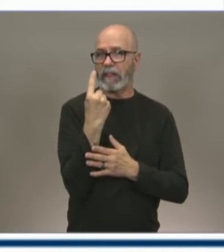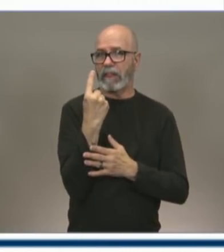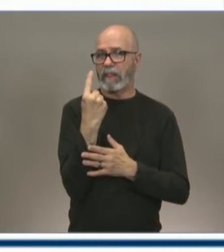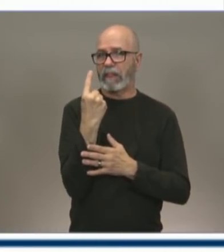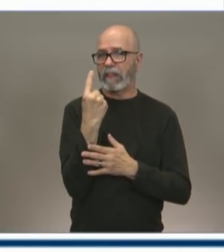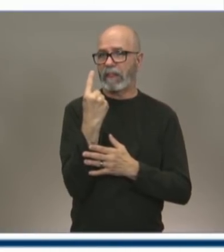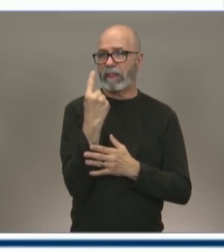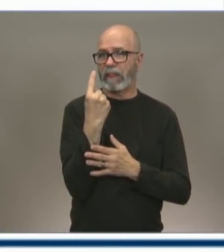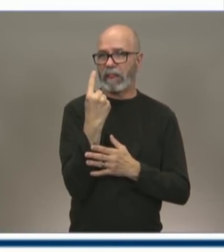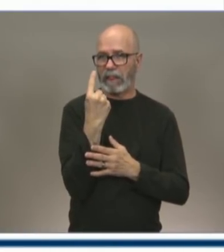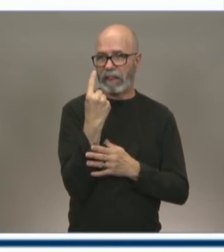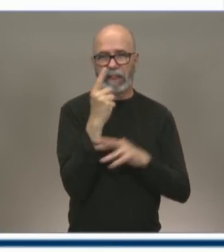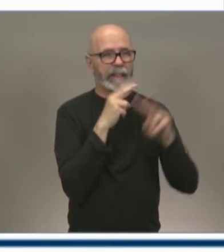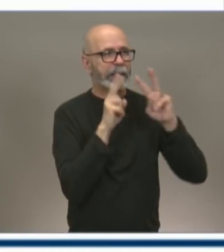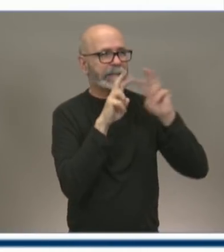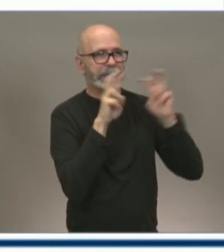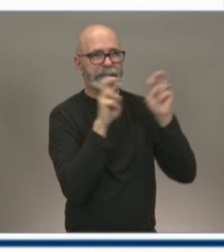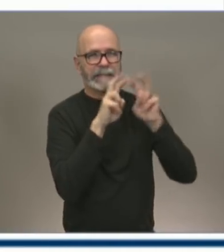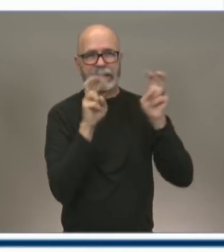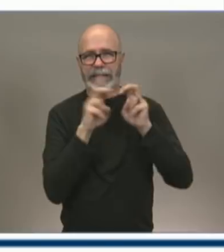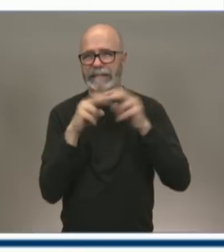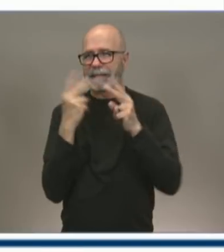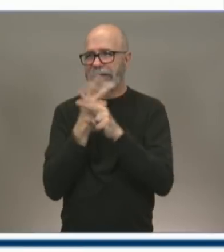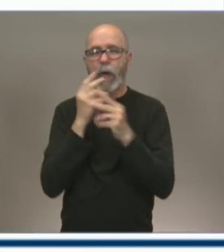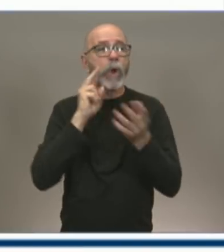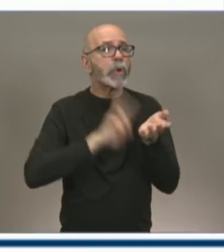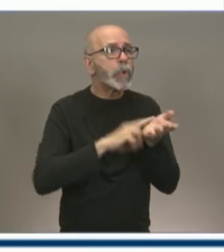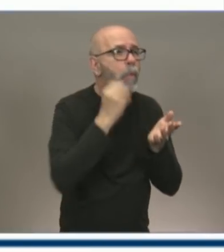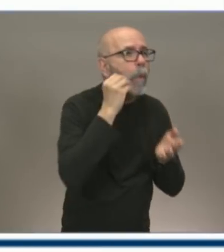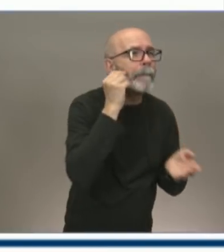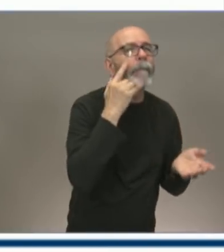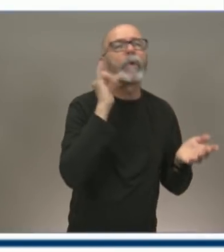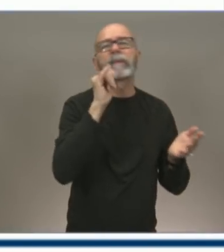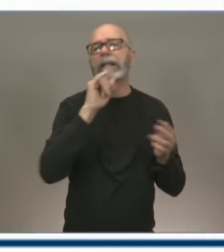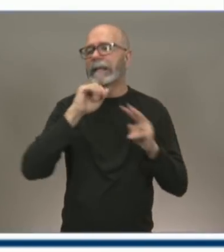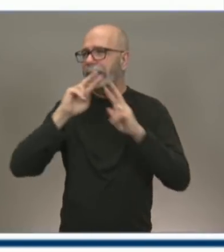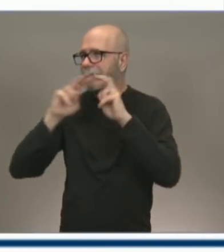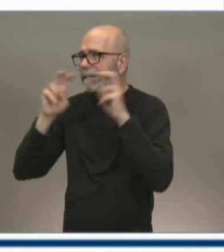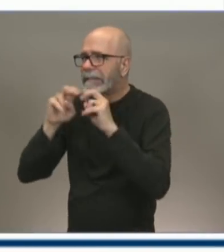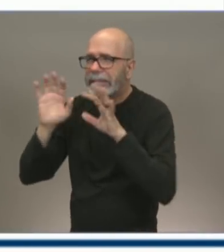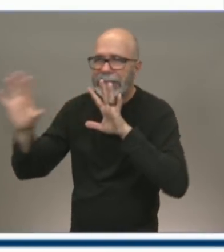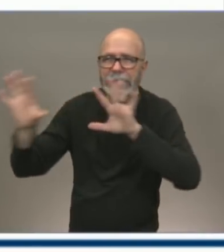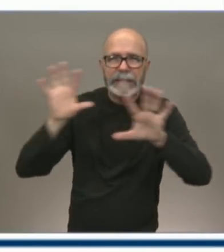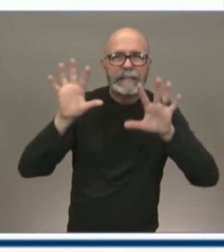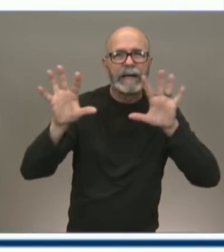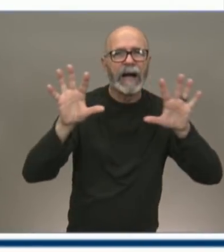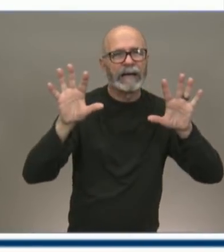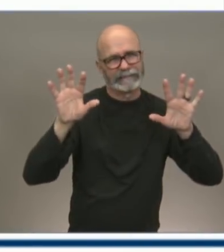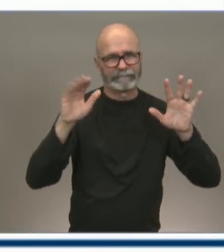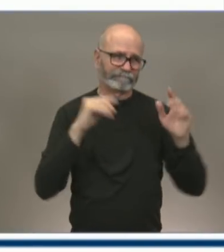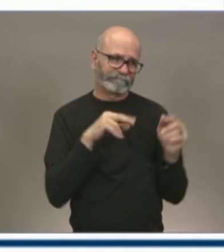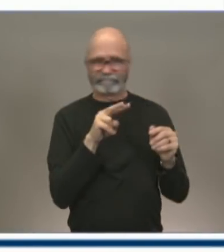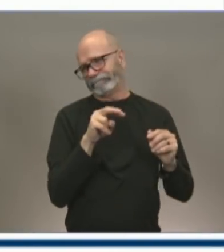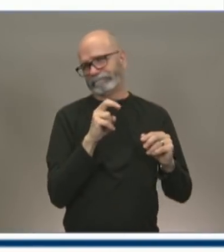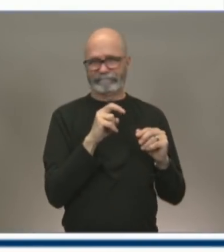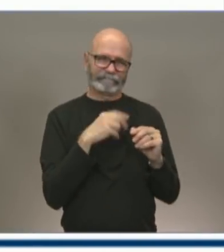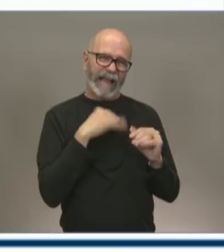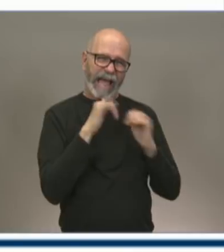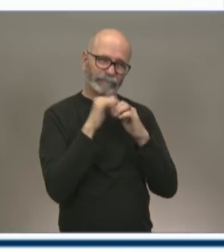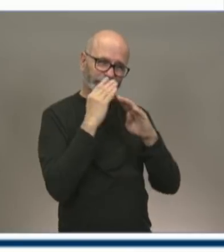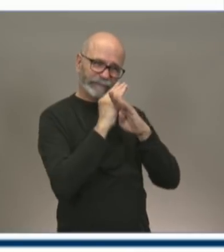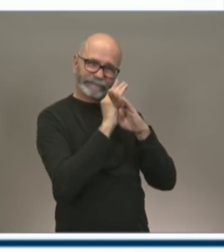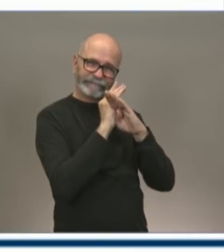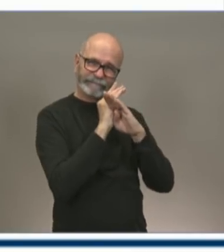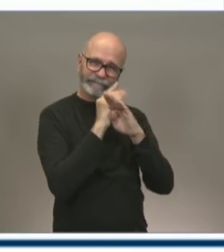our long-term care facilities and putting through the lens of infection prevention controls within those facilities. They